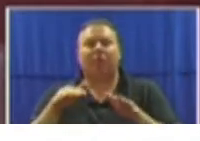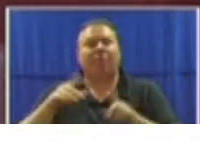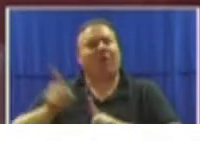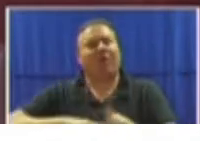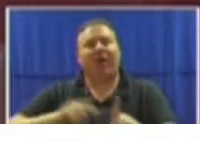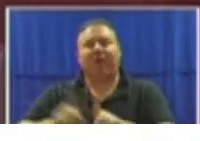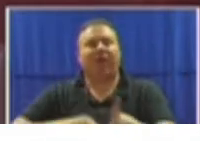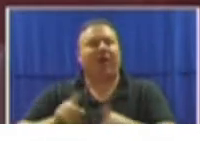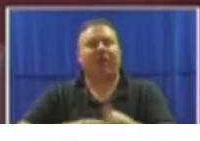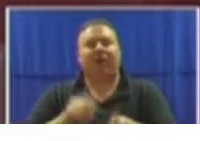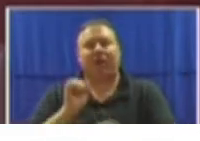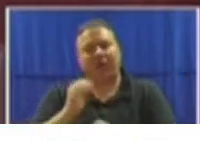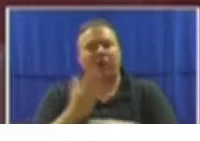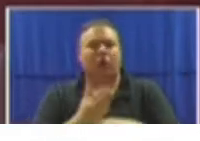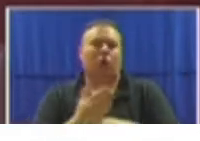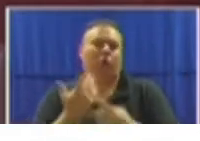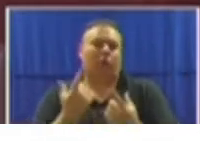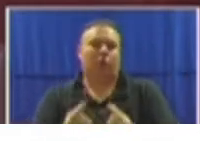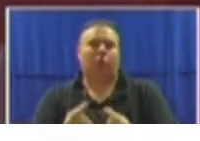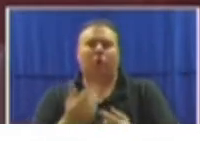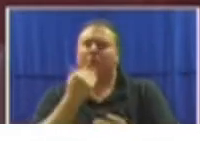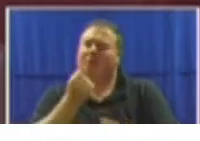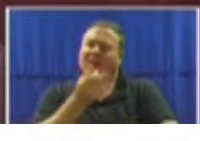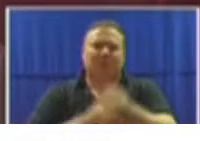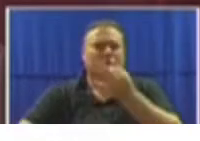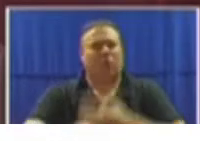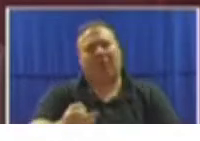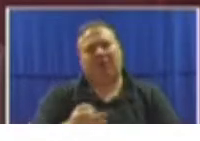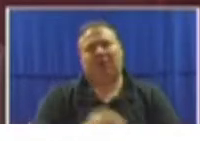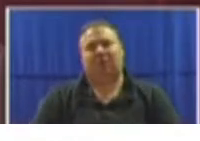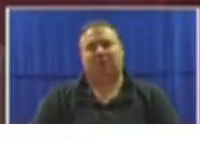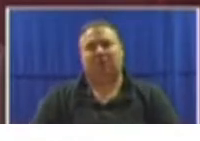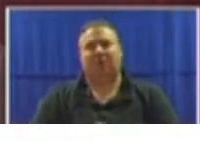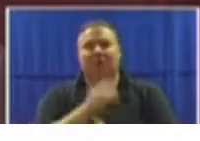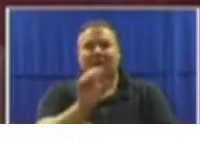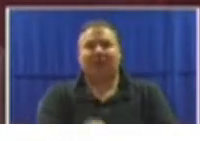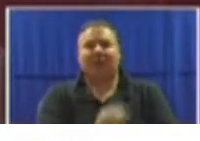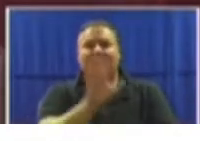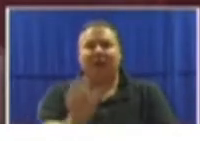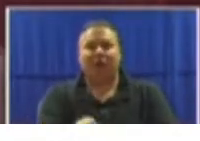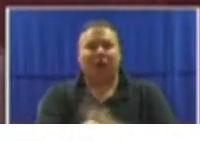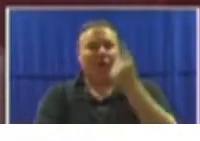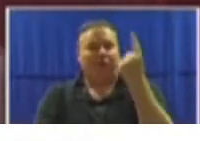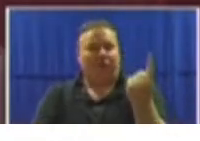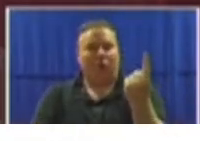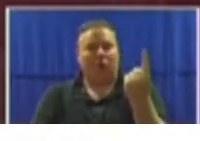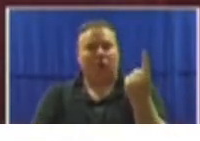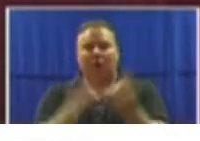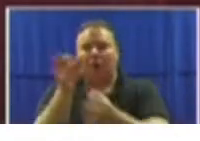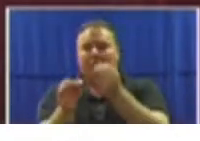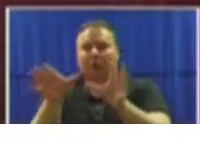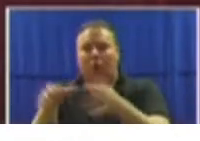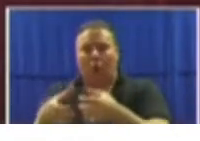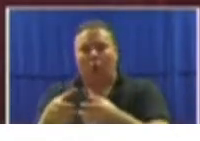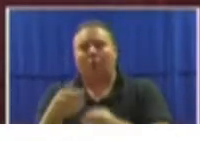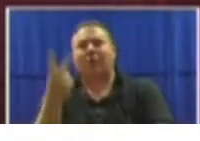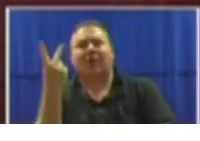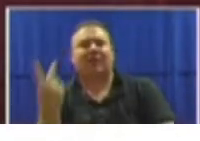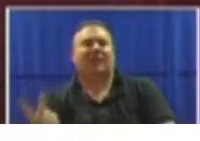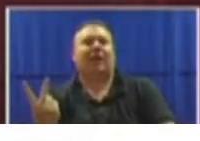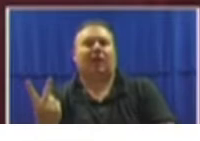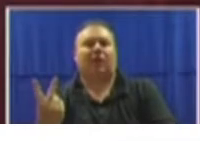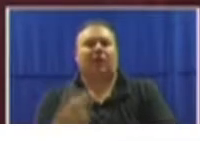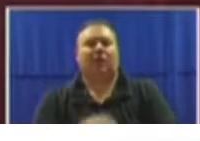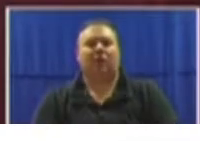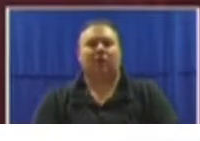of their duties, replace them. South Africa first, political party second.